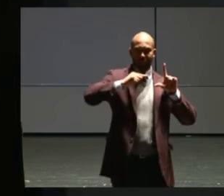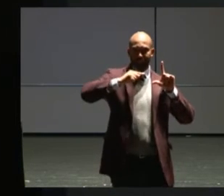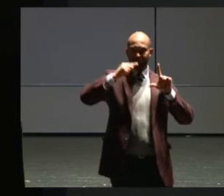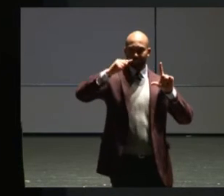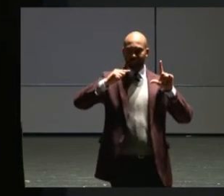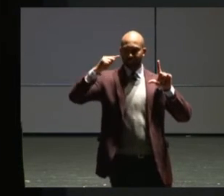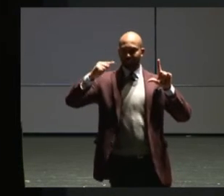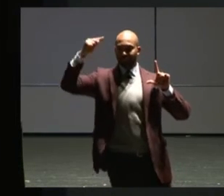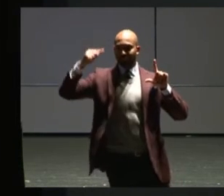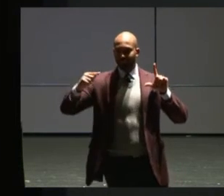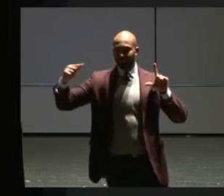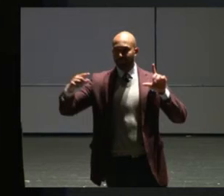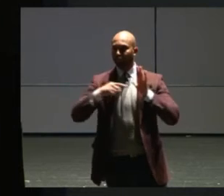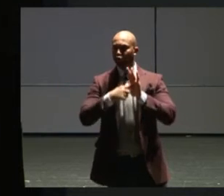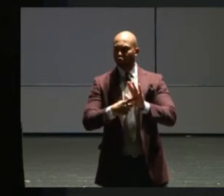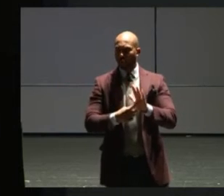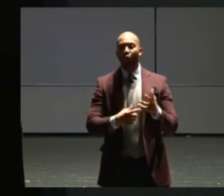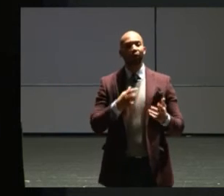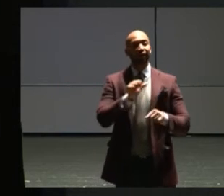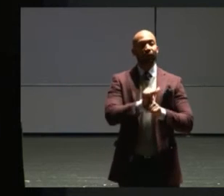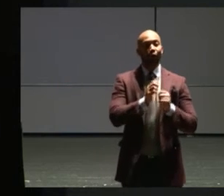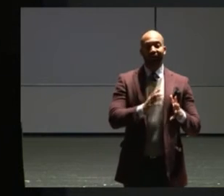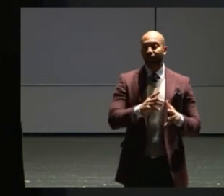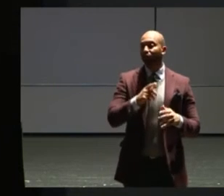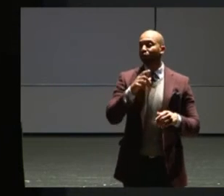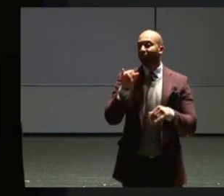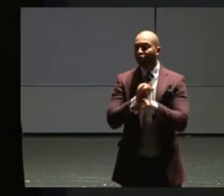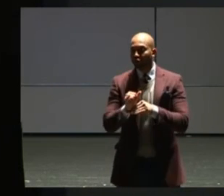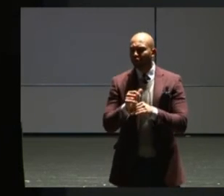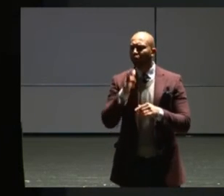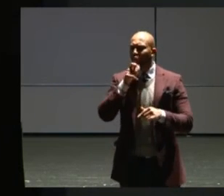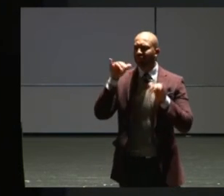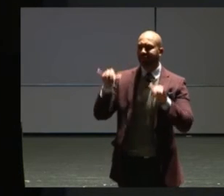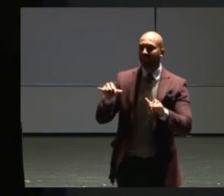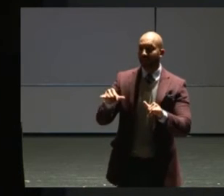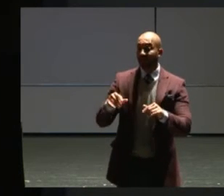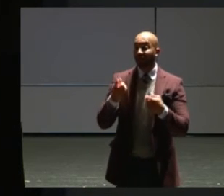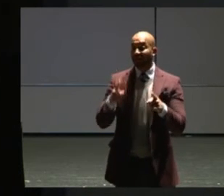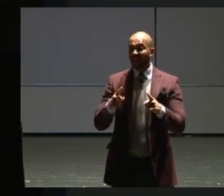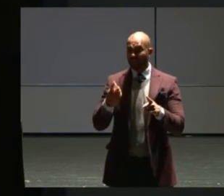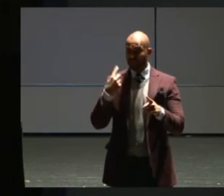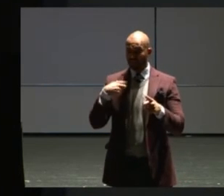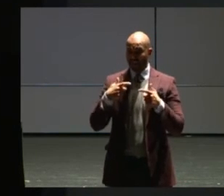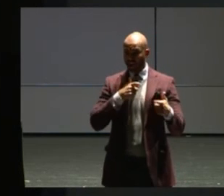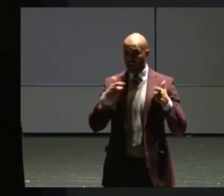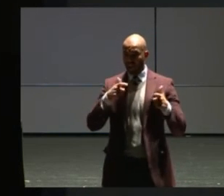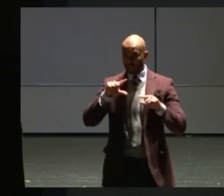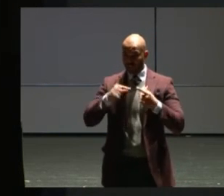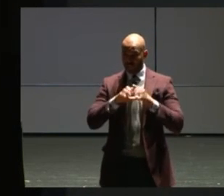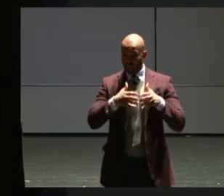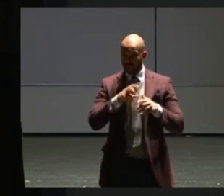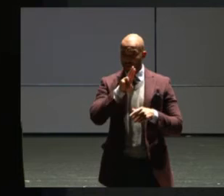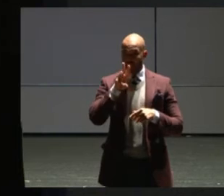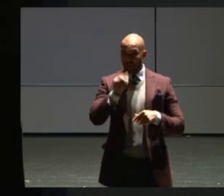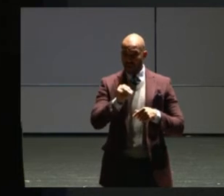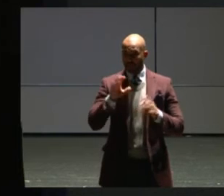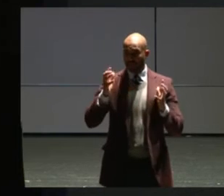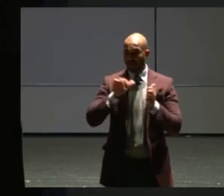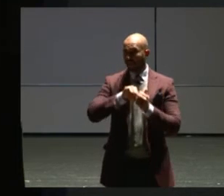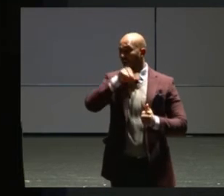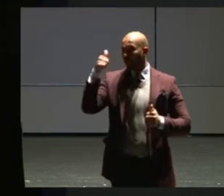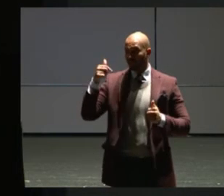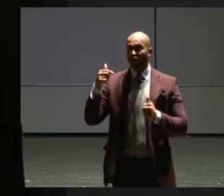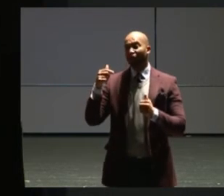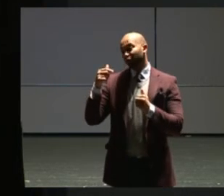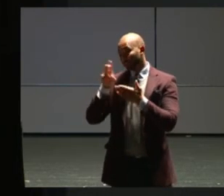then people who've stayed in their jobs. We were all the way over. We represented the largest number from any